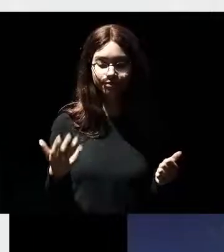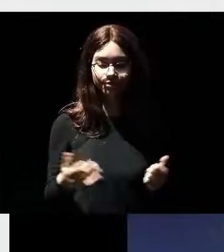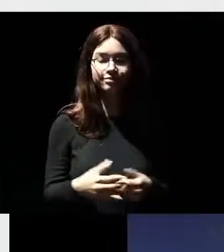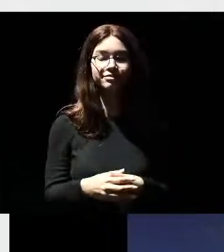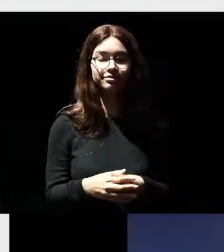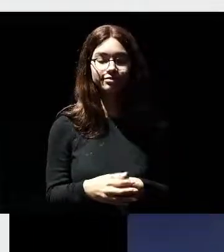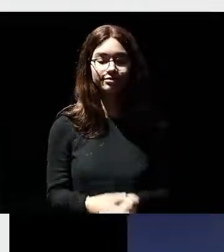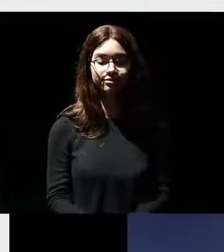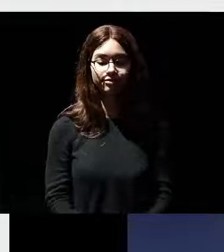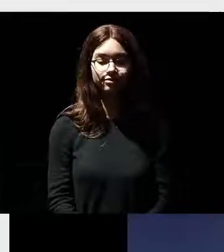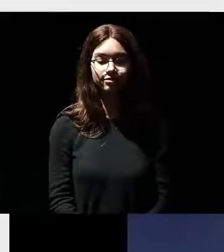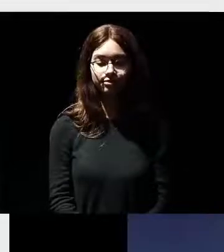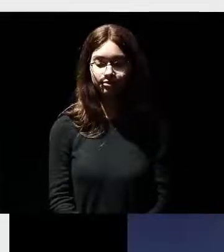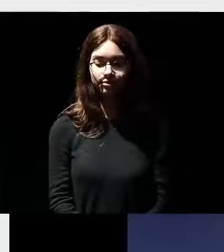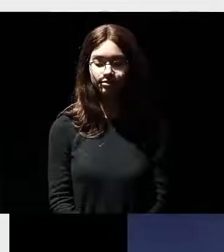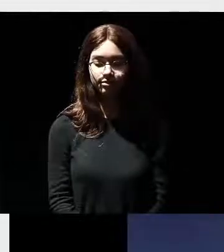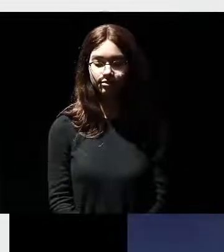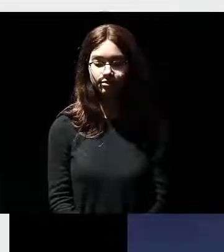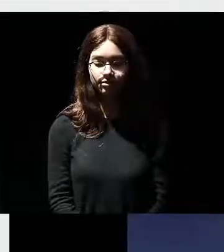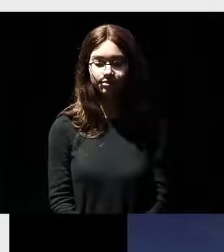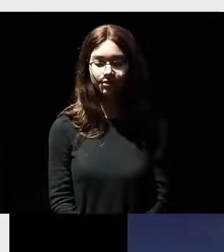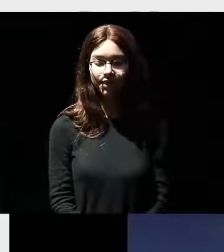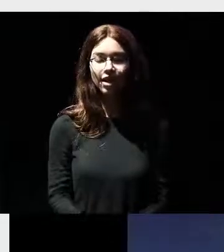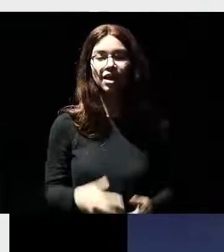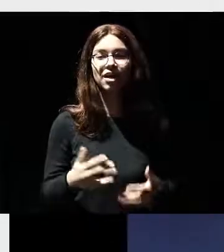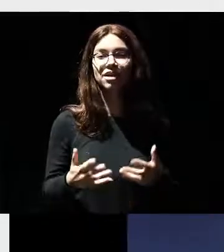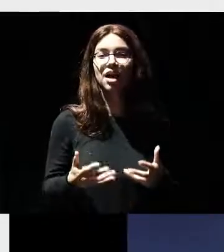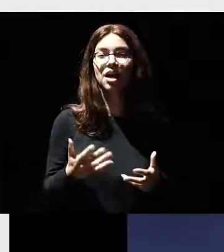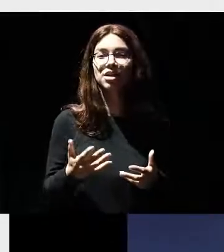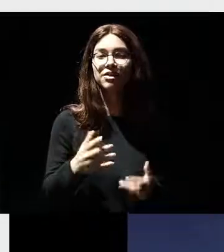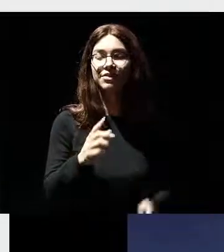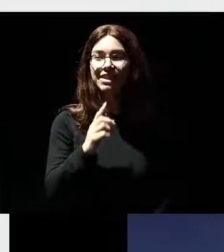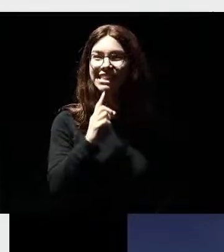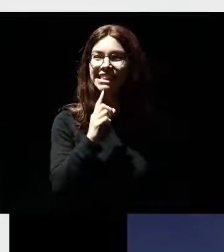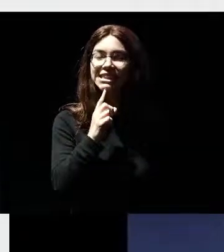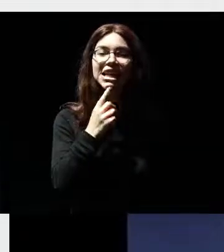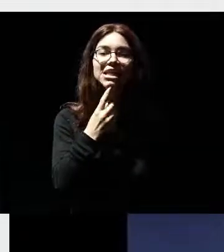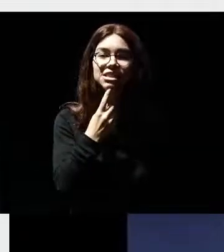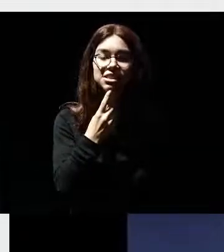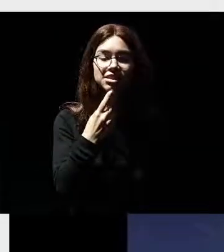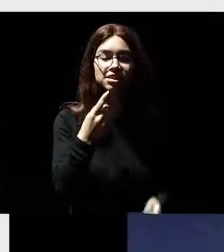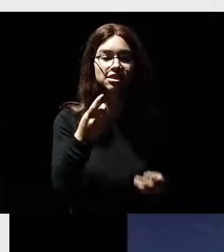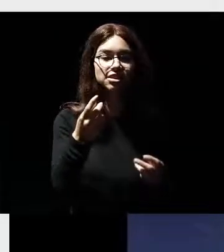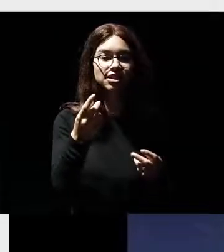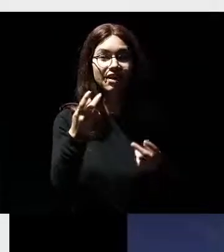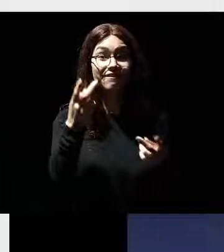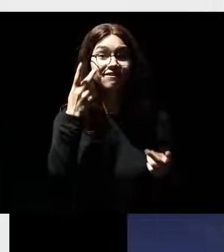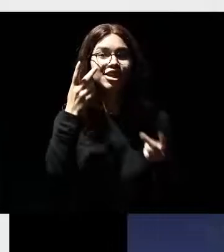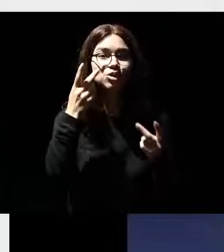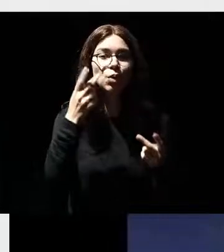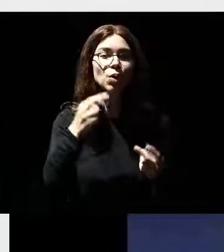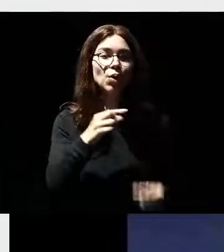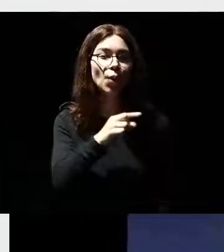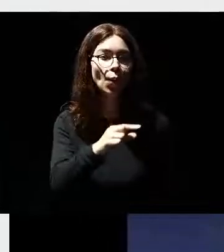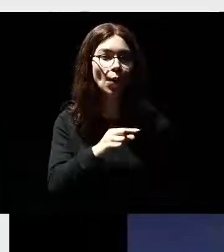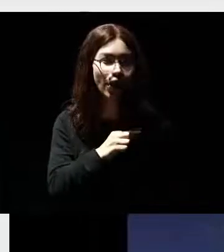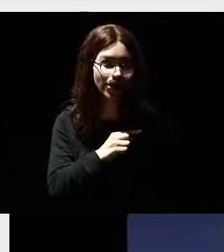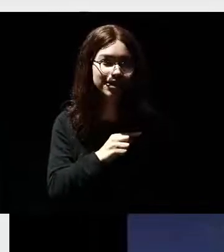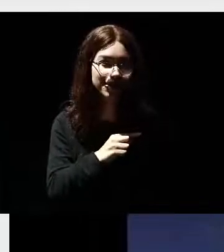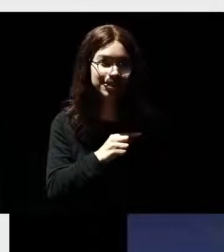a kind of intense optical or visual quality